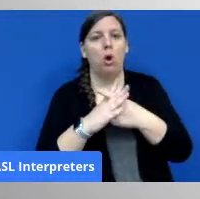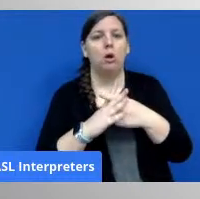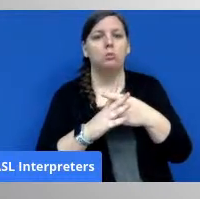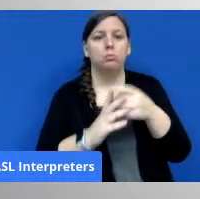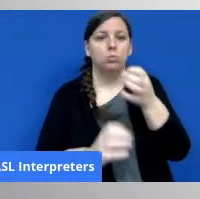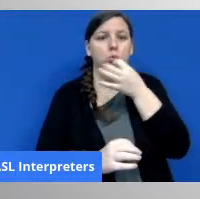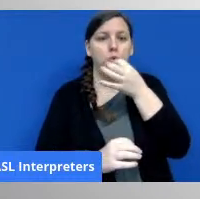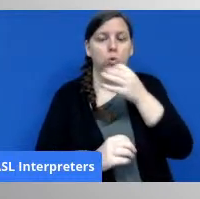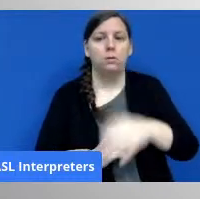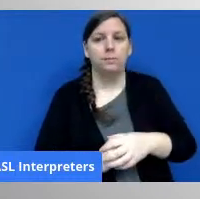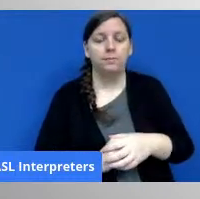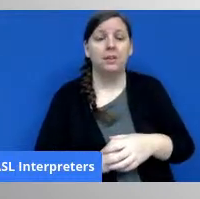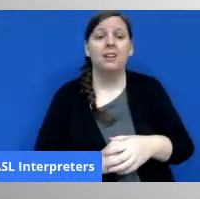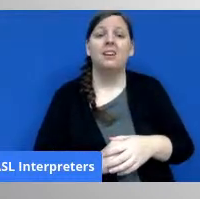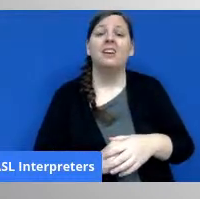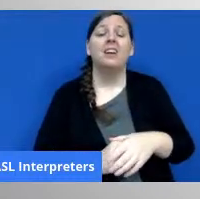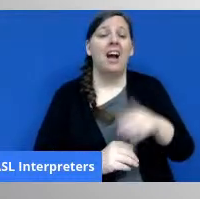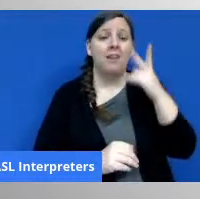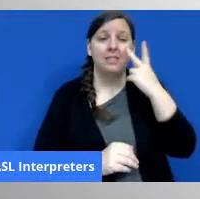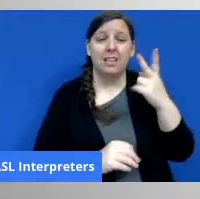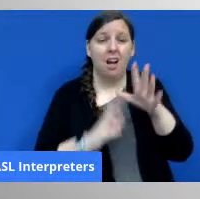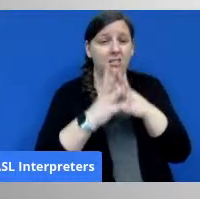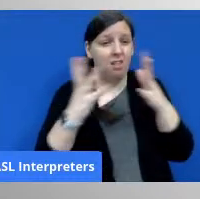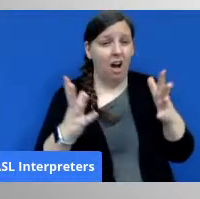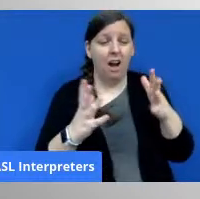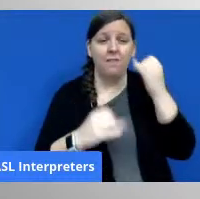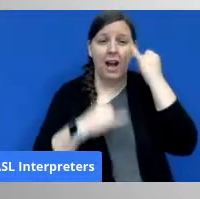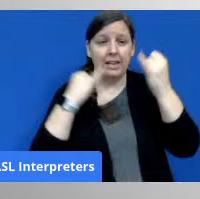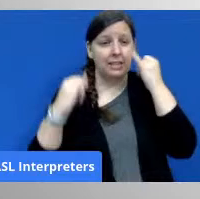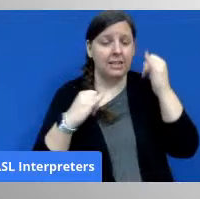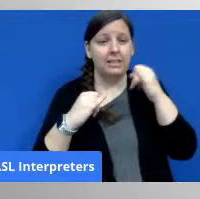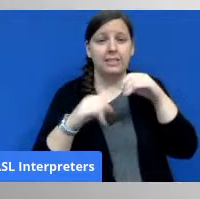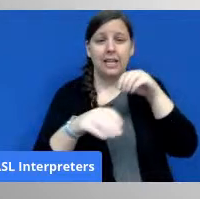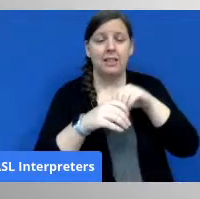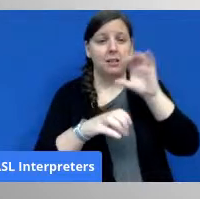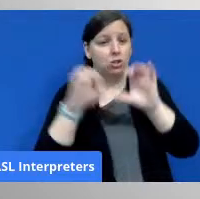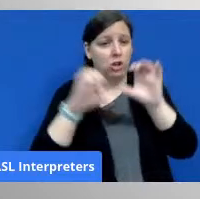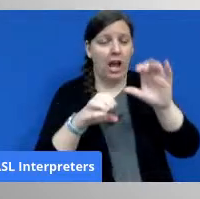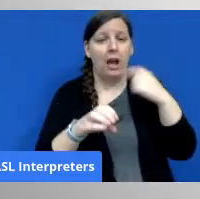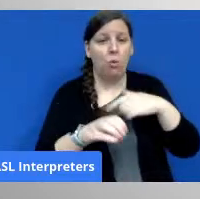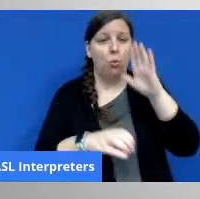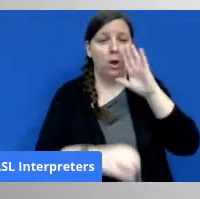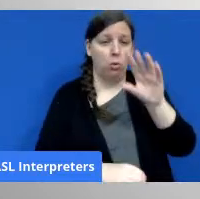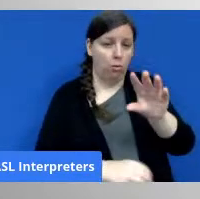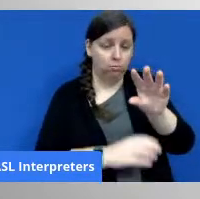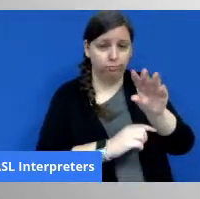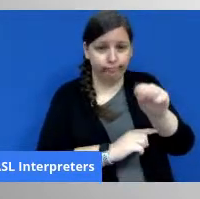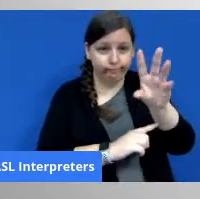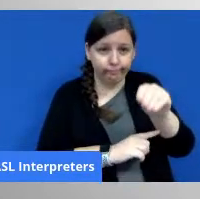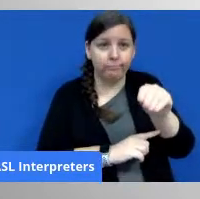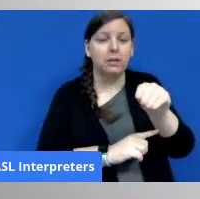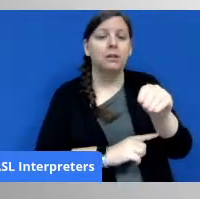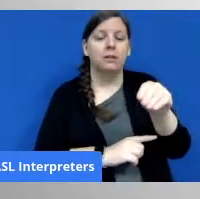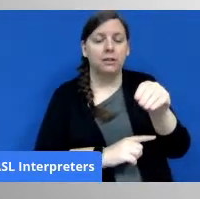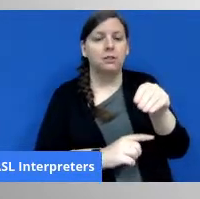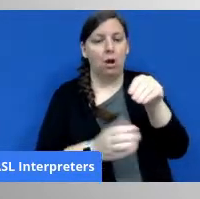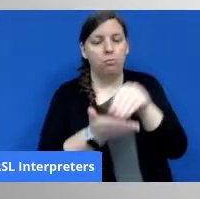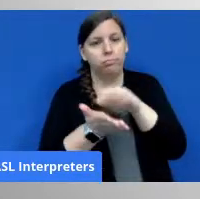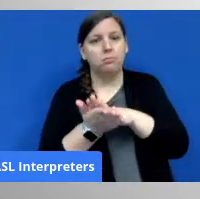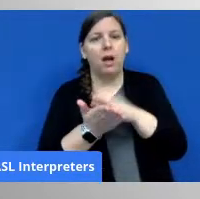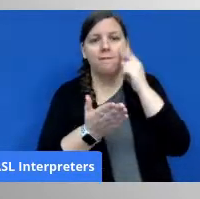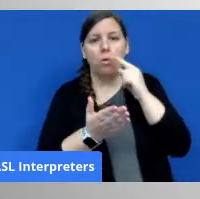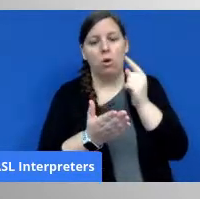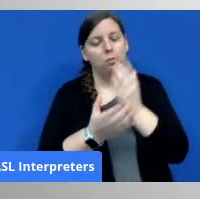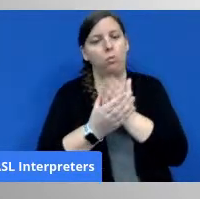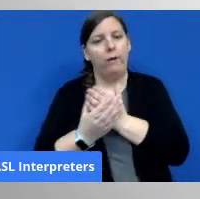And there's a lot that you all have been adding to the chat, which is great. And we can capture that as well, just to have that for the record as we are moving forward